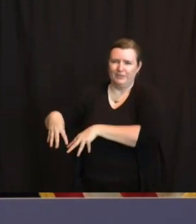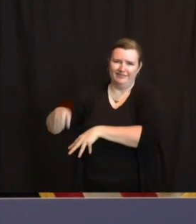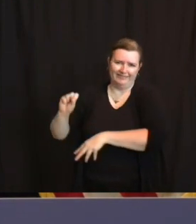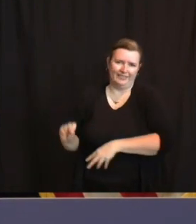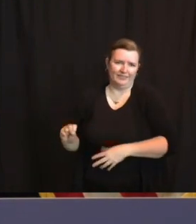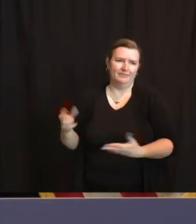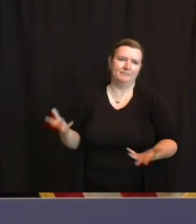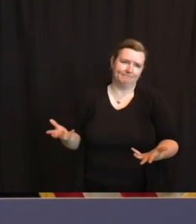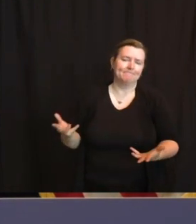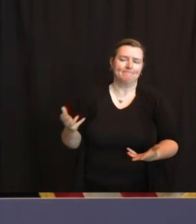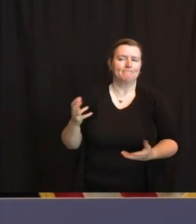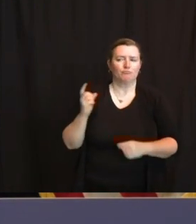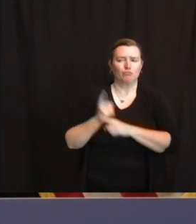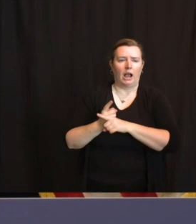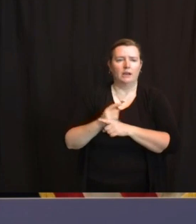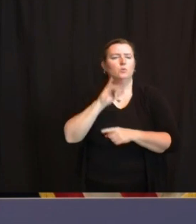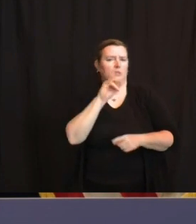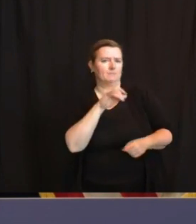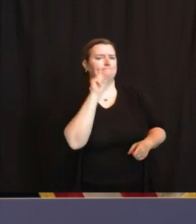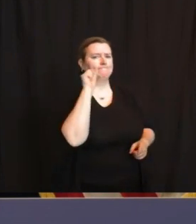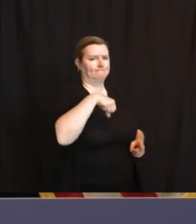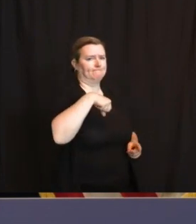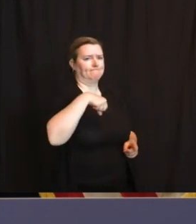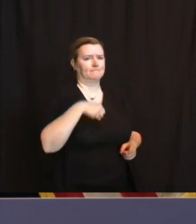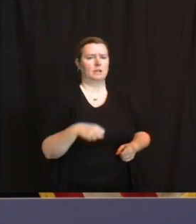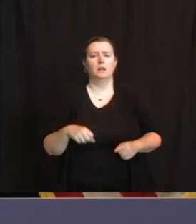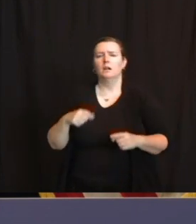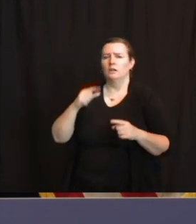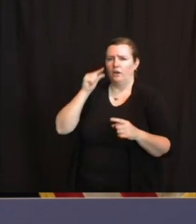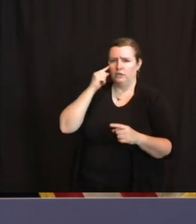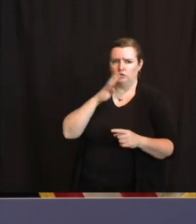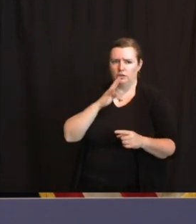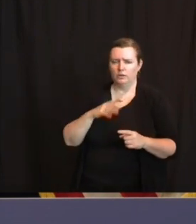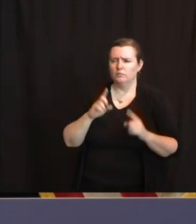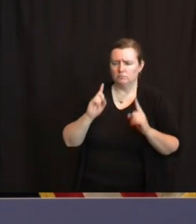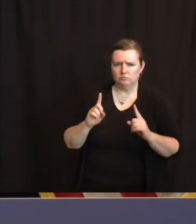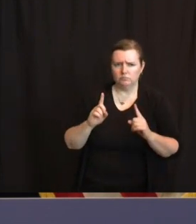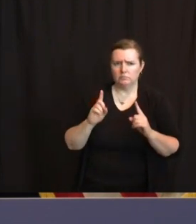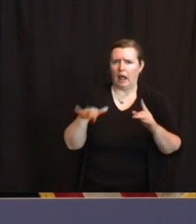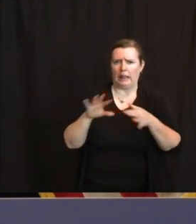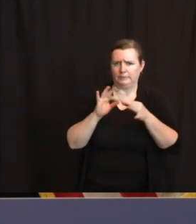Secondly, just to repeat, we haven't said this in a while, but